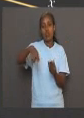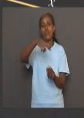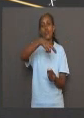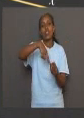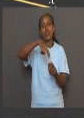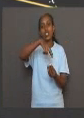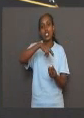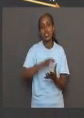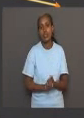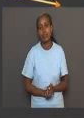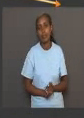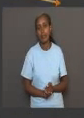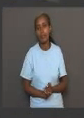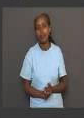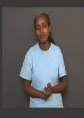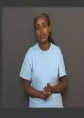of revolution.